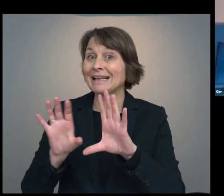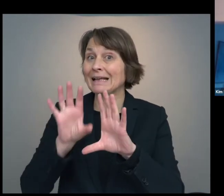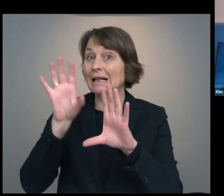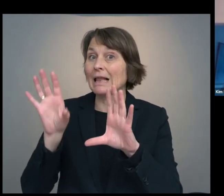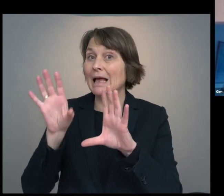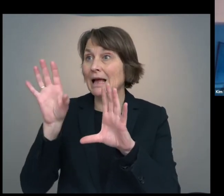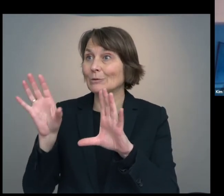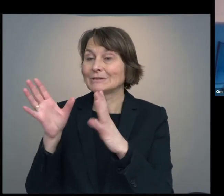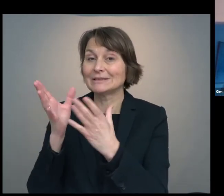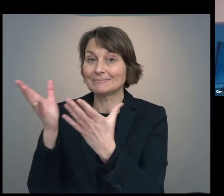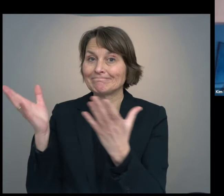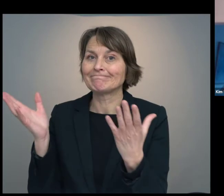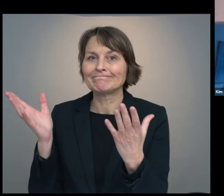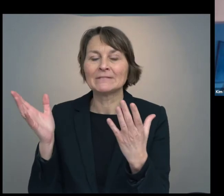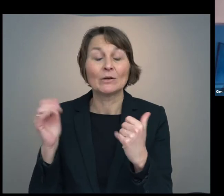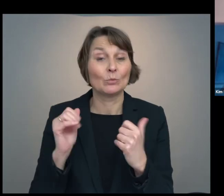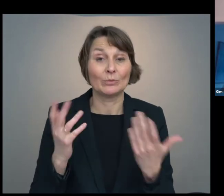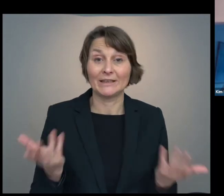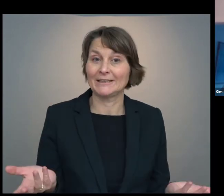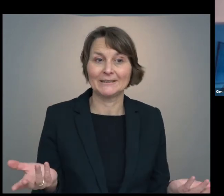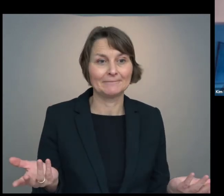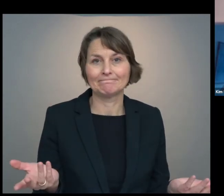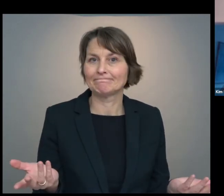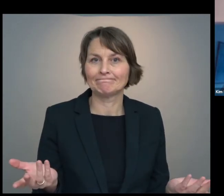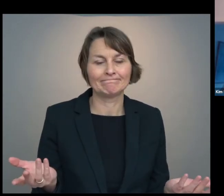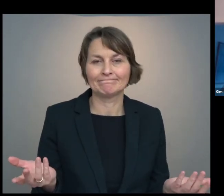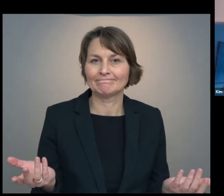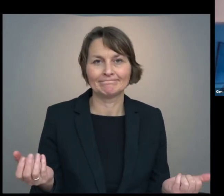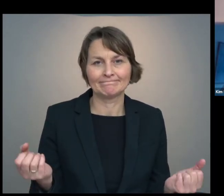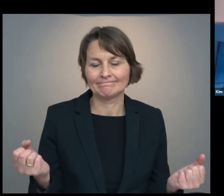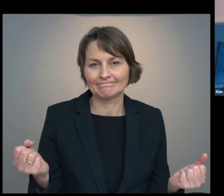on the cloud platform, we are far